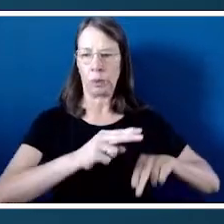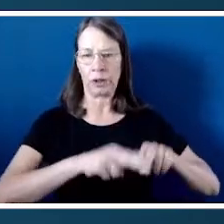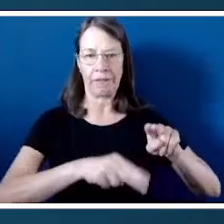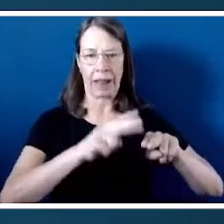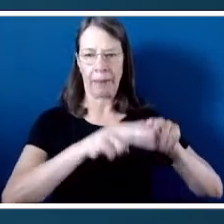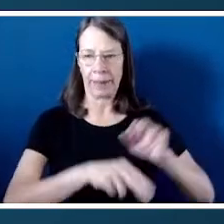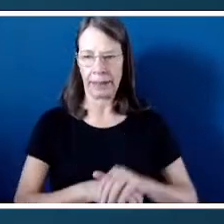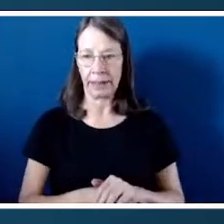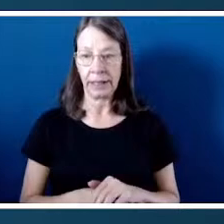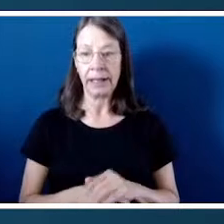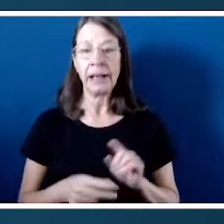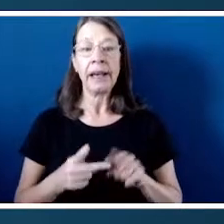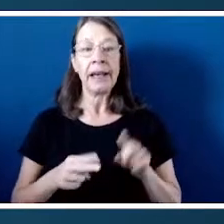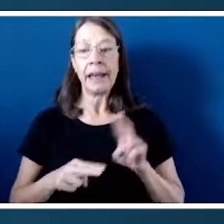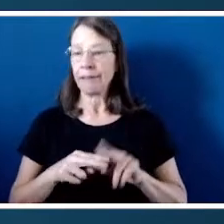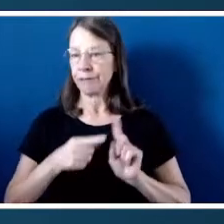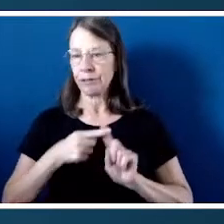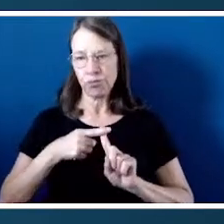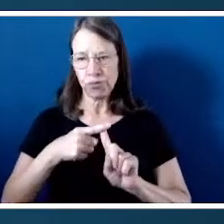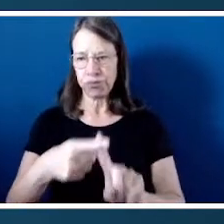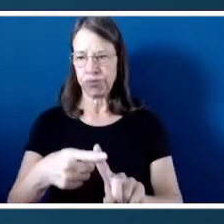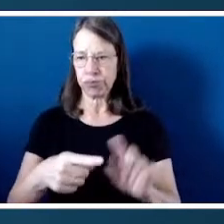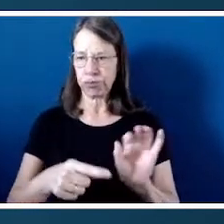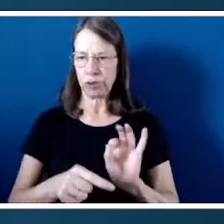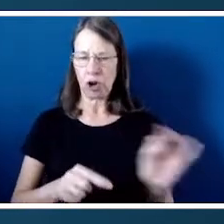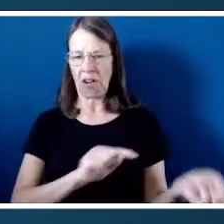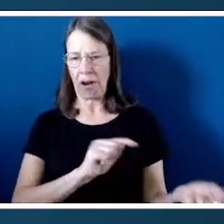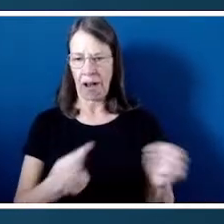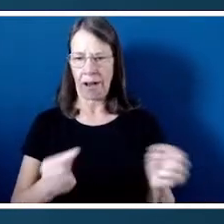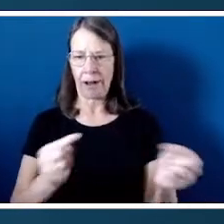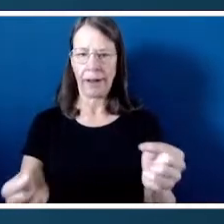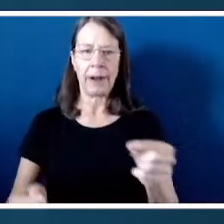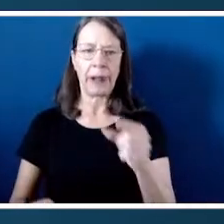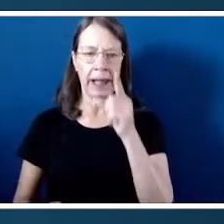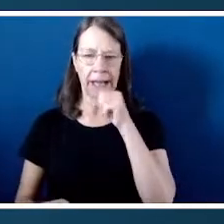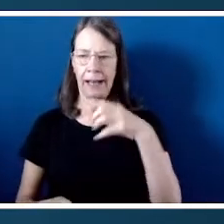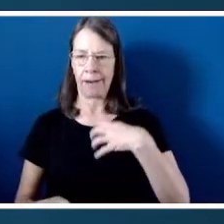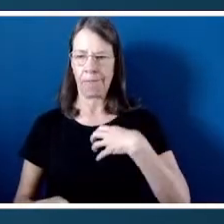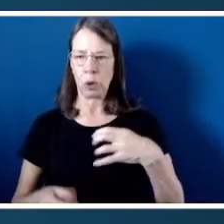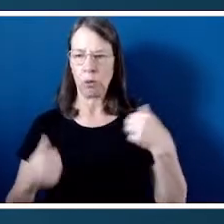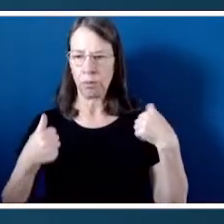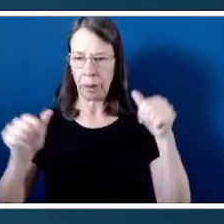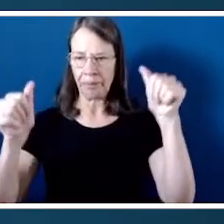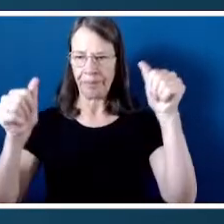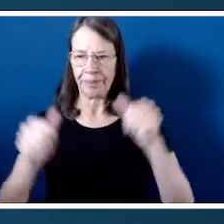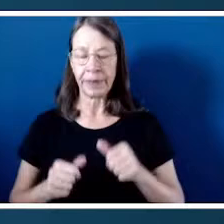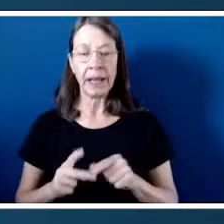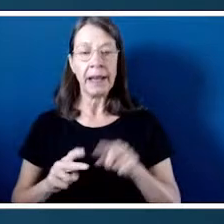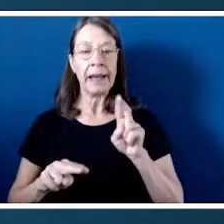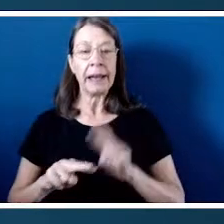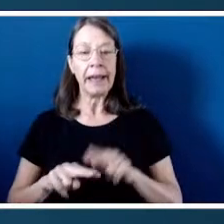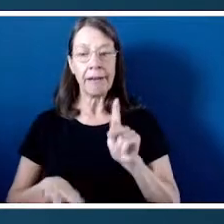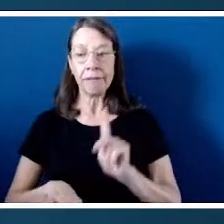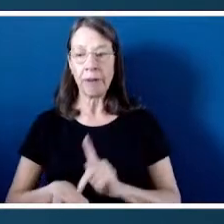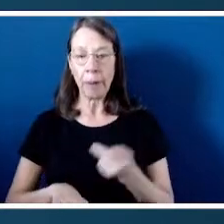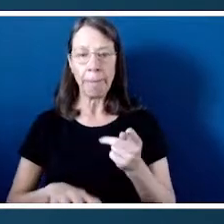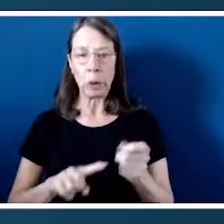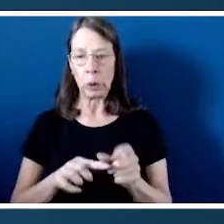prosperity. If the Blue Pacific is unable to develop resilient health